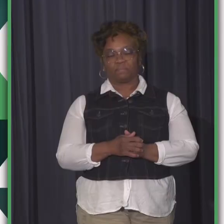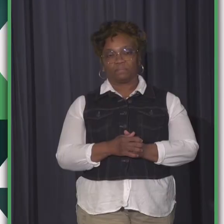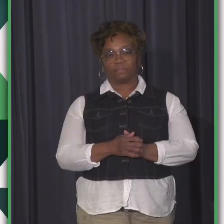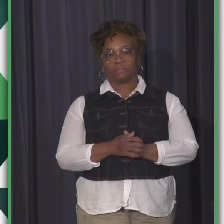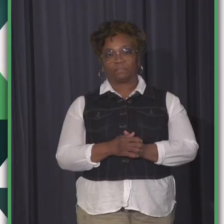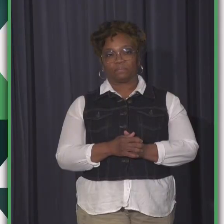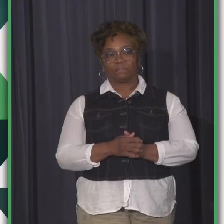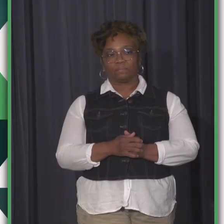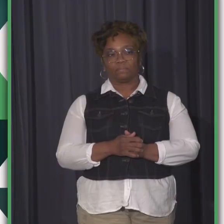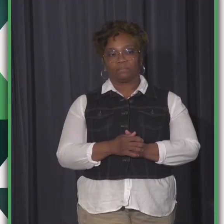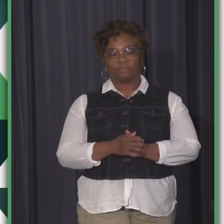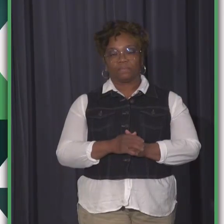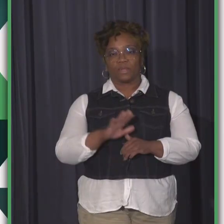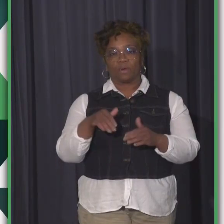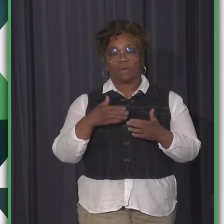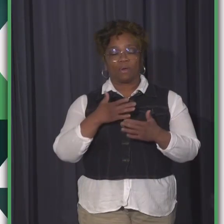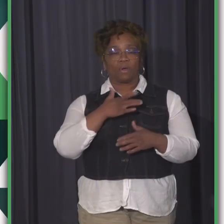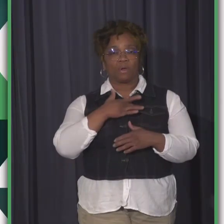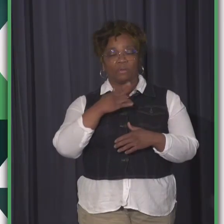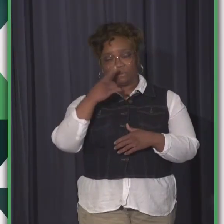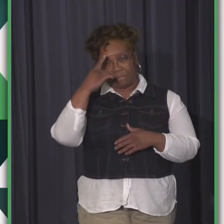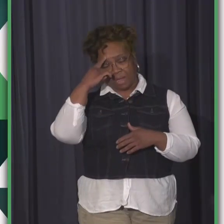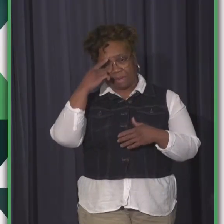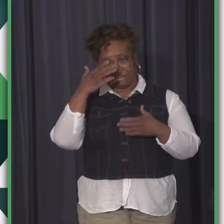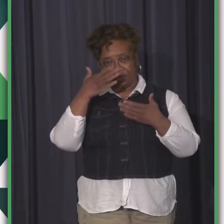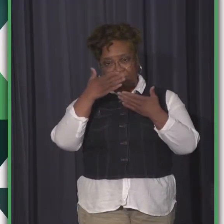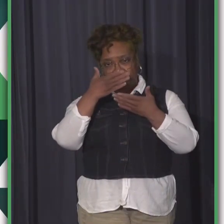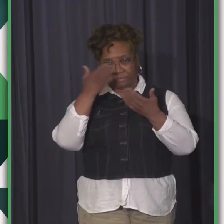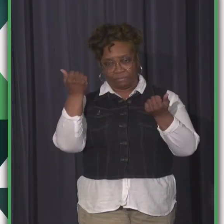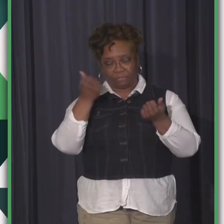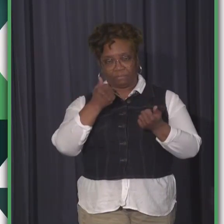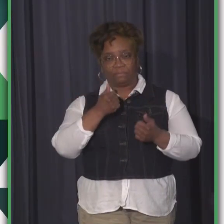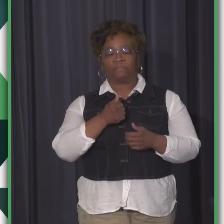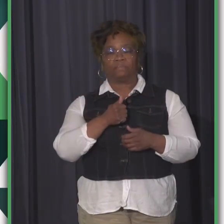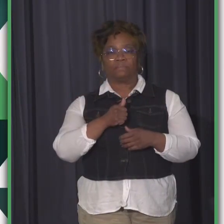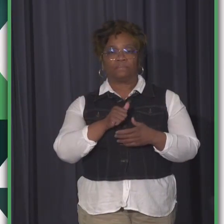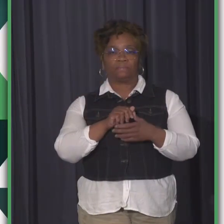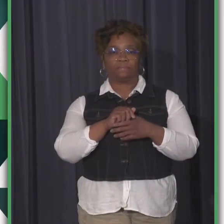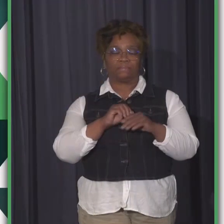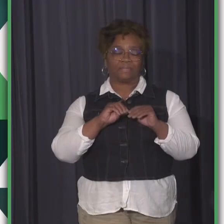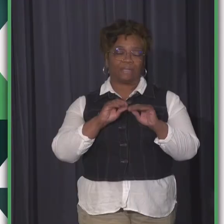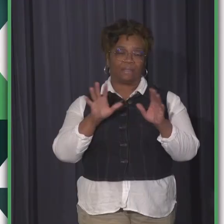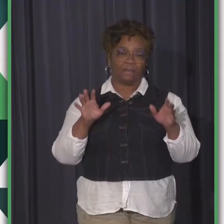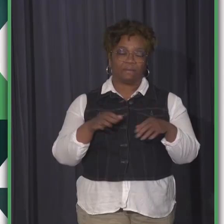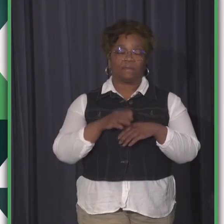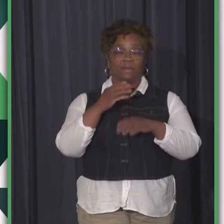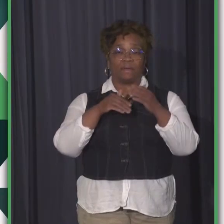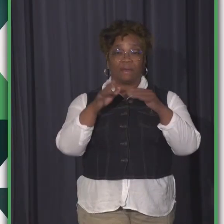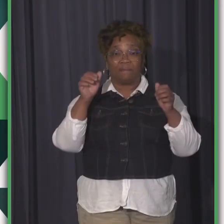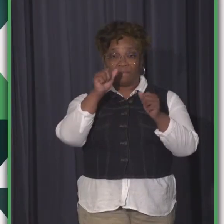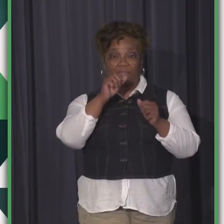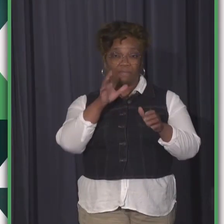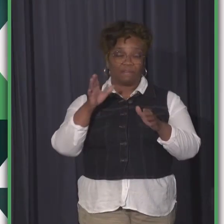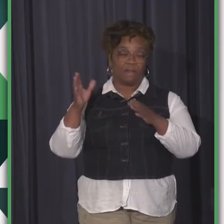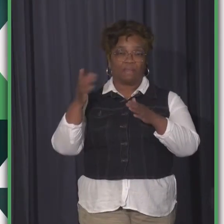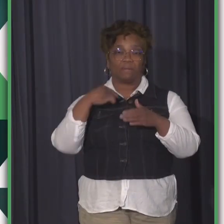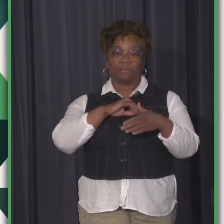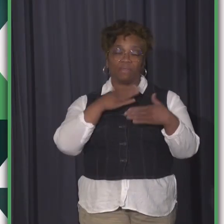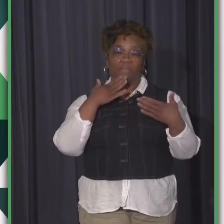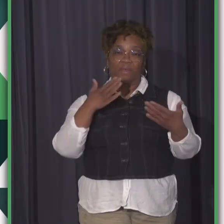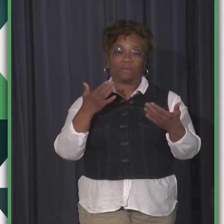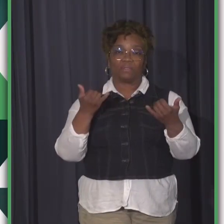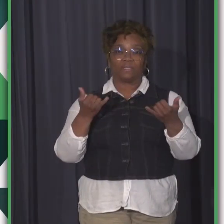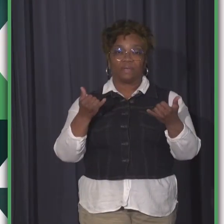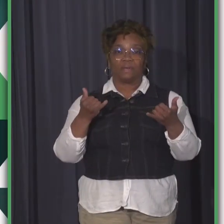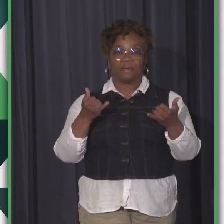All hearts and mind clear? Let us pray. Heavenly Father, eternal our God in heaven, we thank you for this day. Let